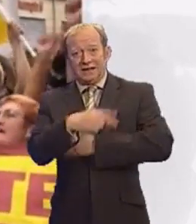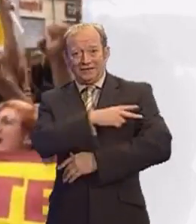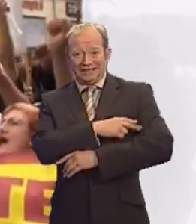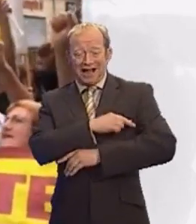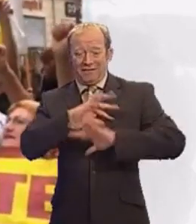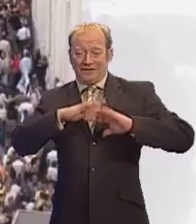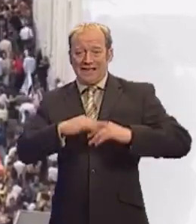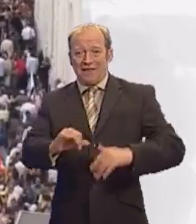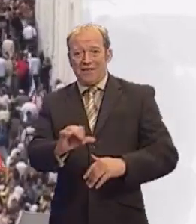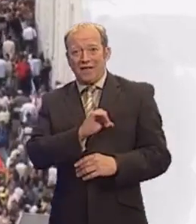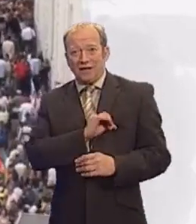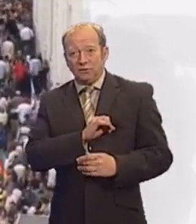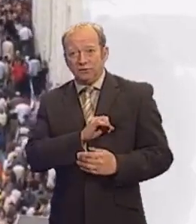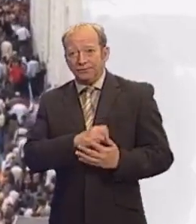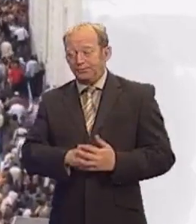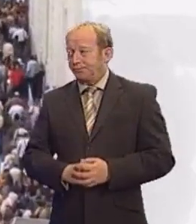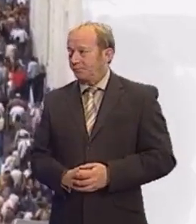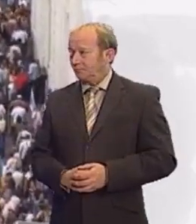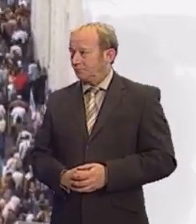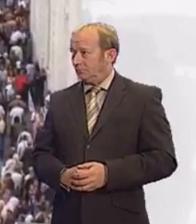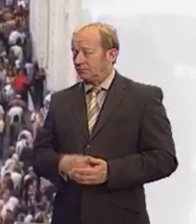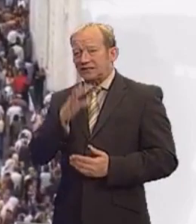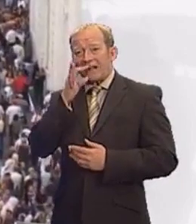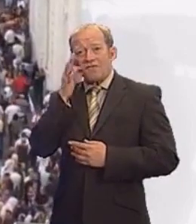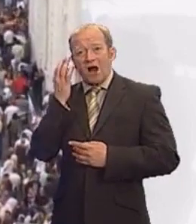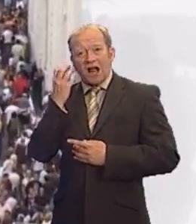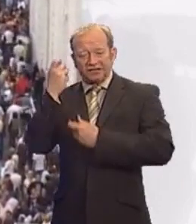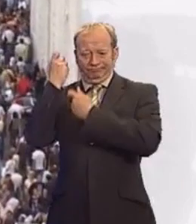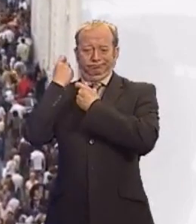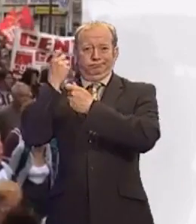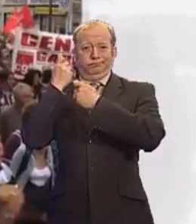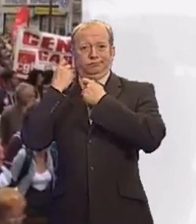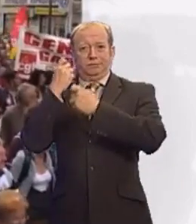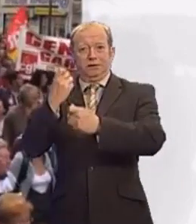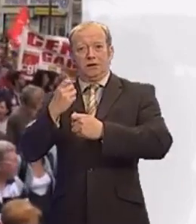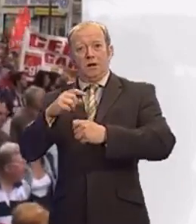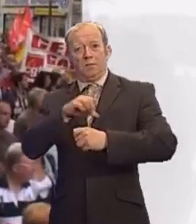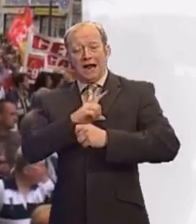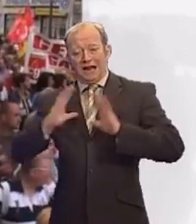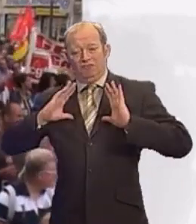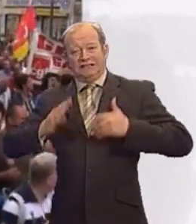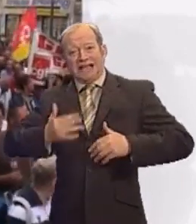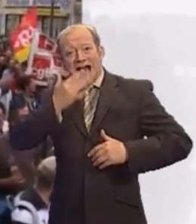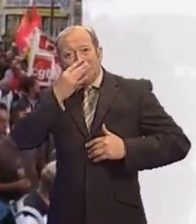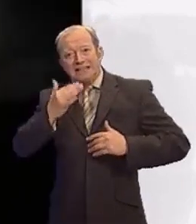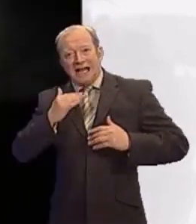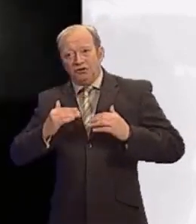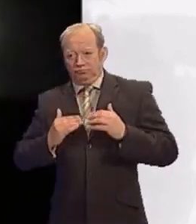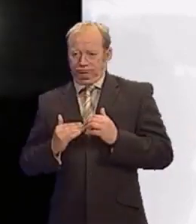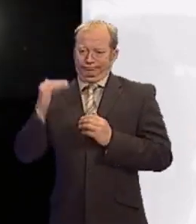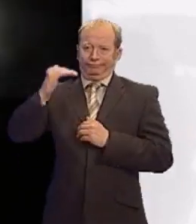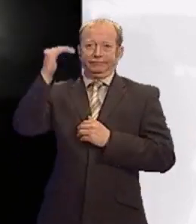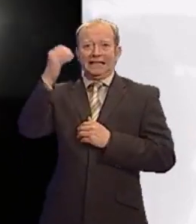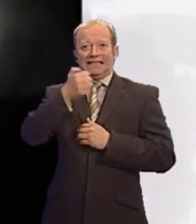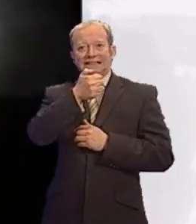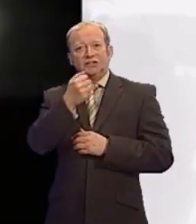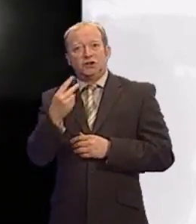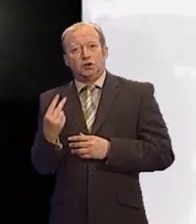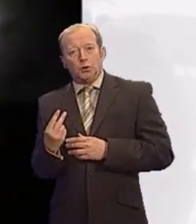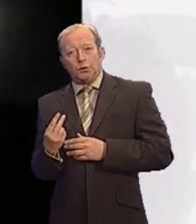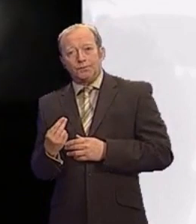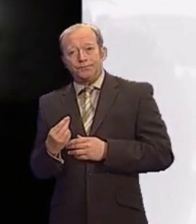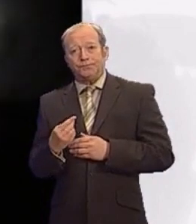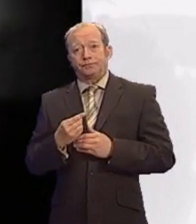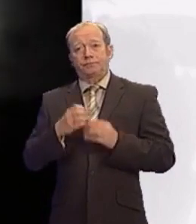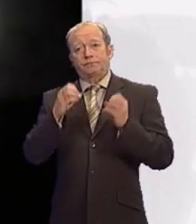Widespread strikes and protests on the streets of France over plans to raise the retirement age to 62. 70 years